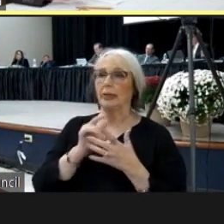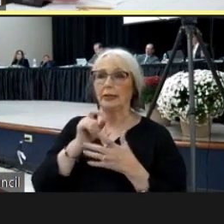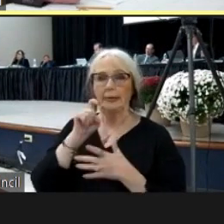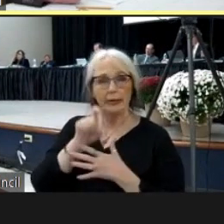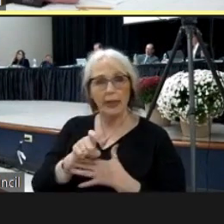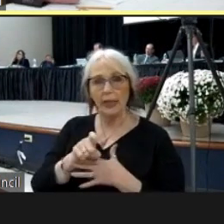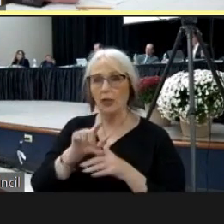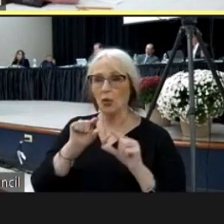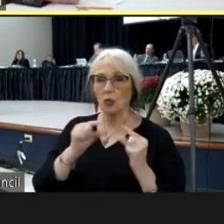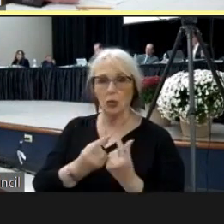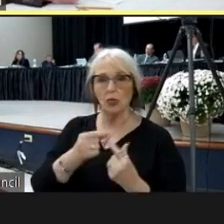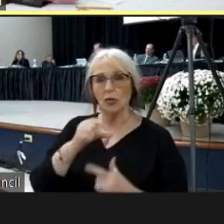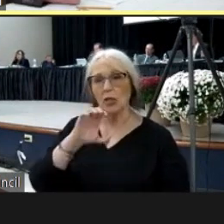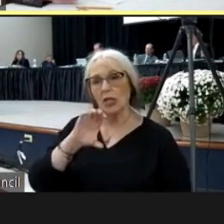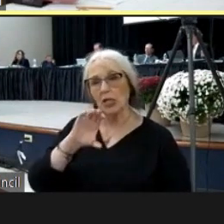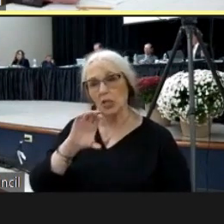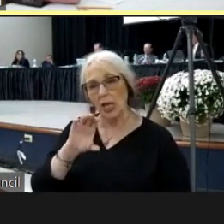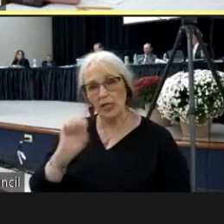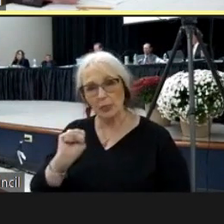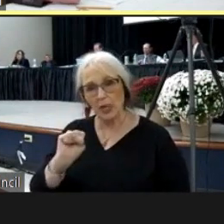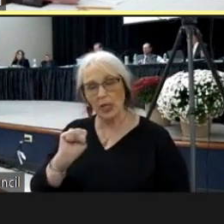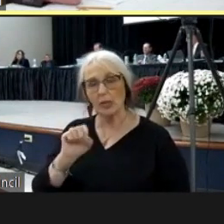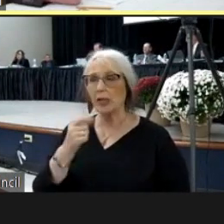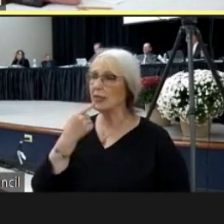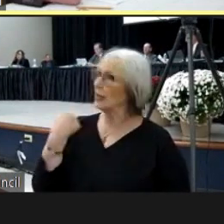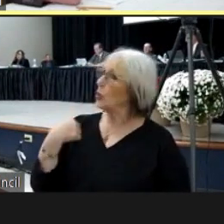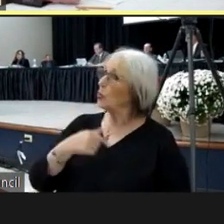group from the China Spring area to say, hey, we have